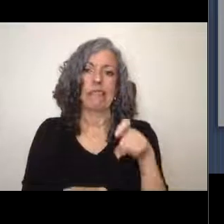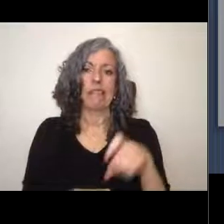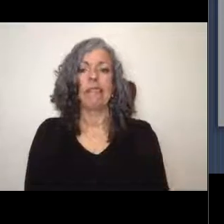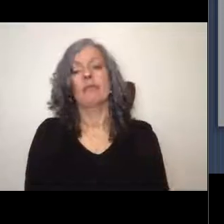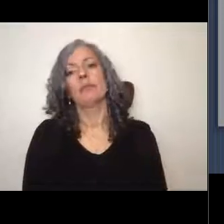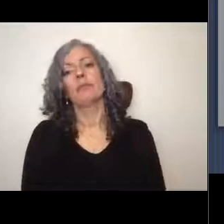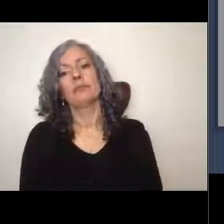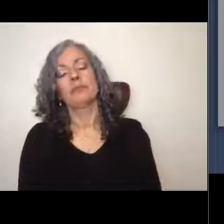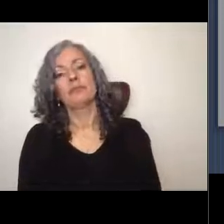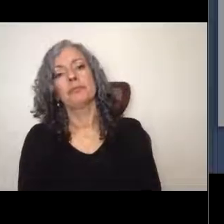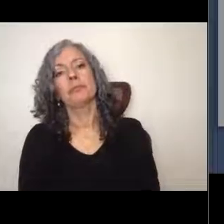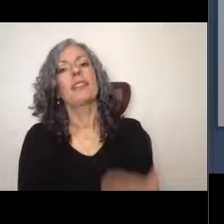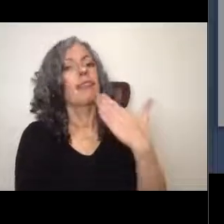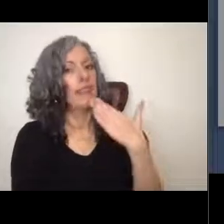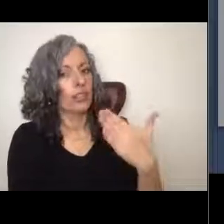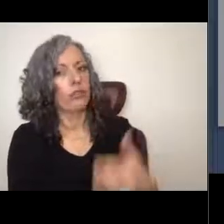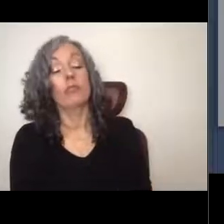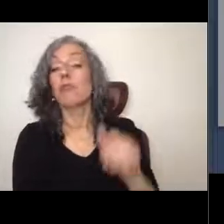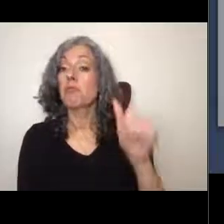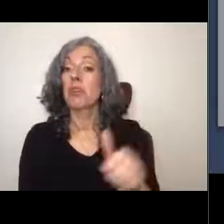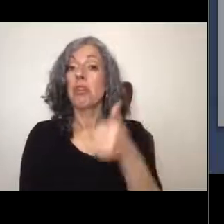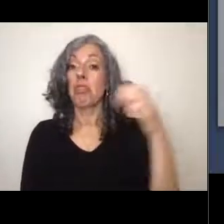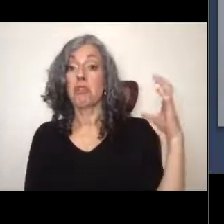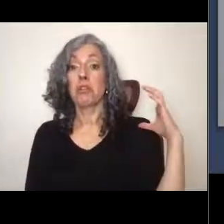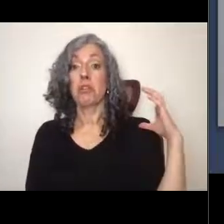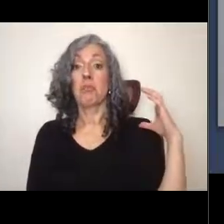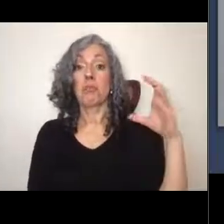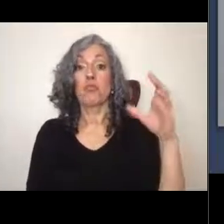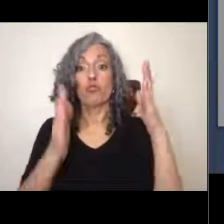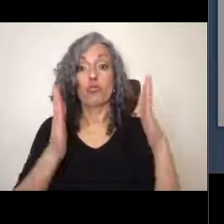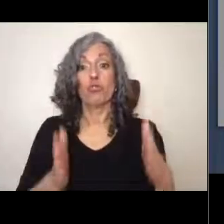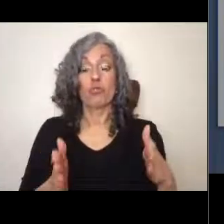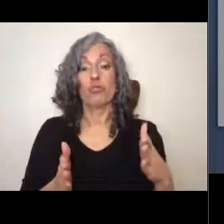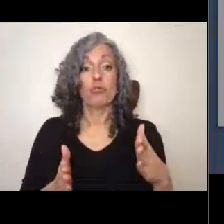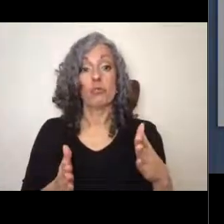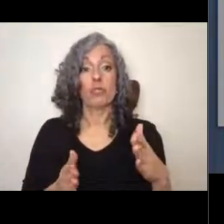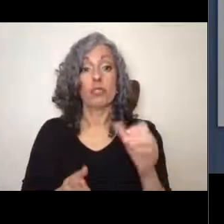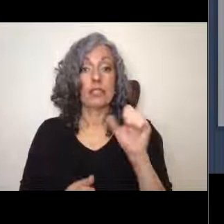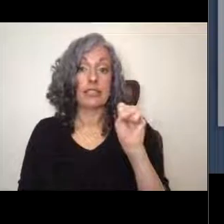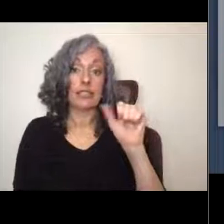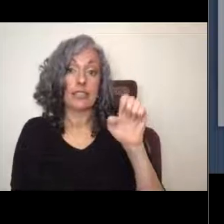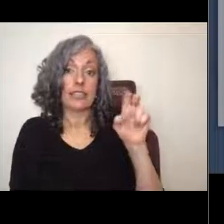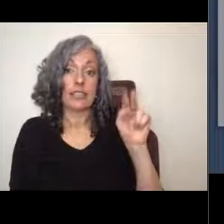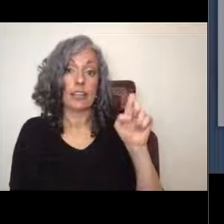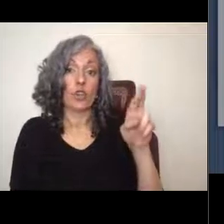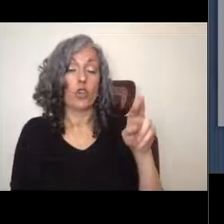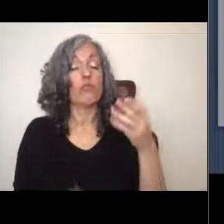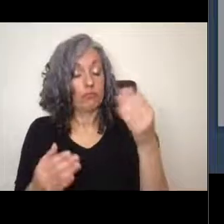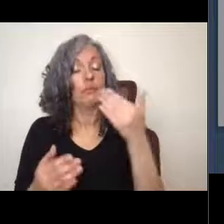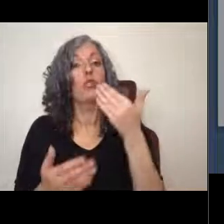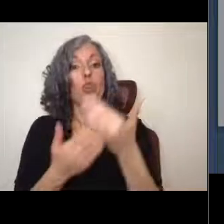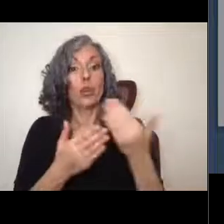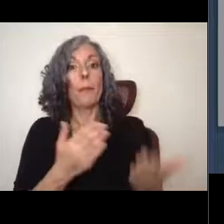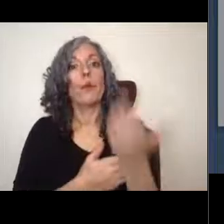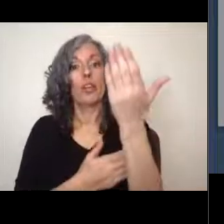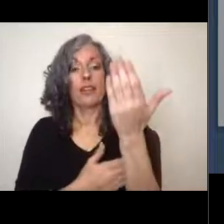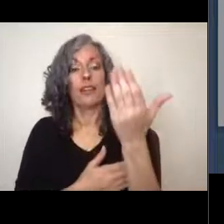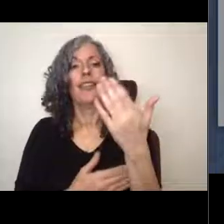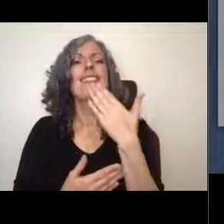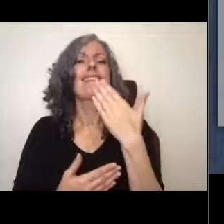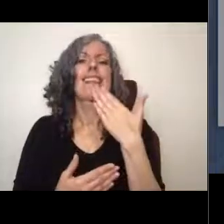sir. Any other commissioners? Yes, Senator. Good morning. Thank you, Chair. First of all, I want to say this is the